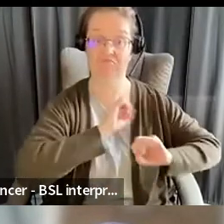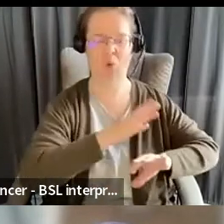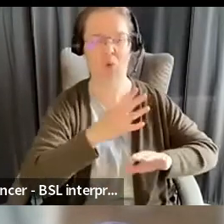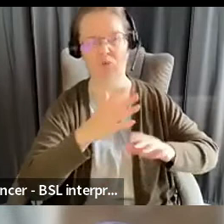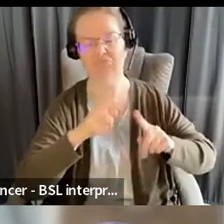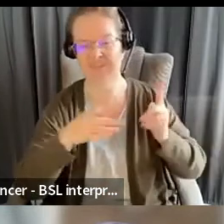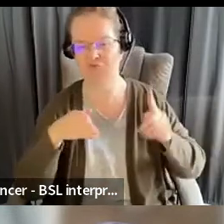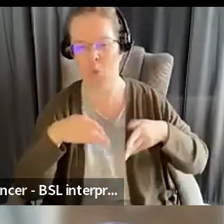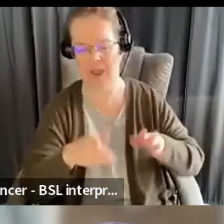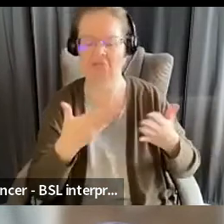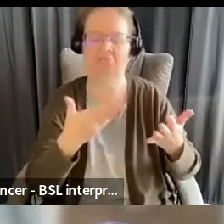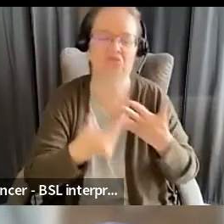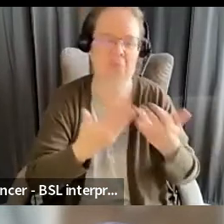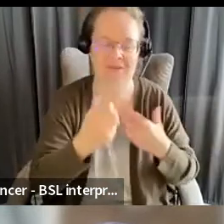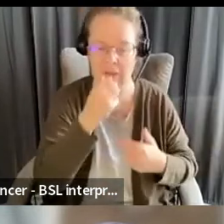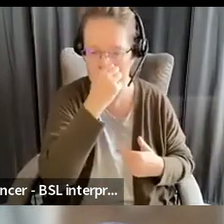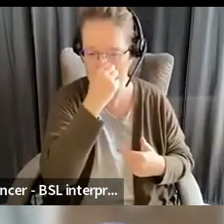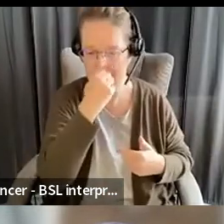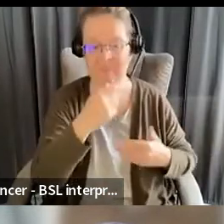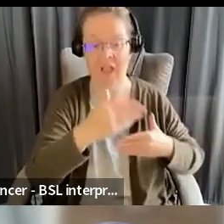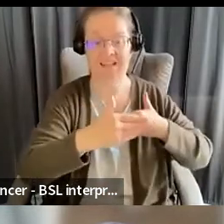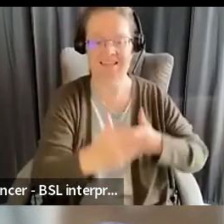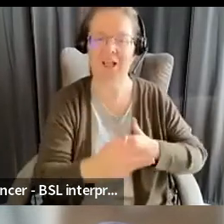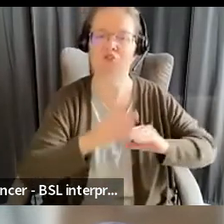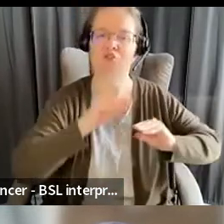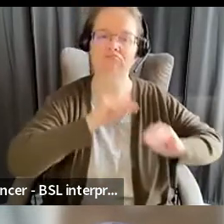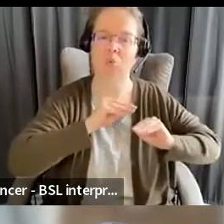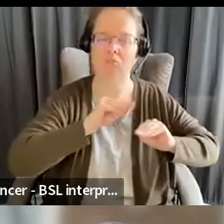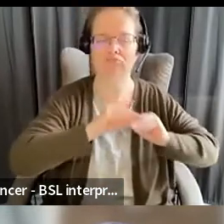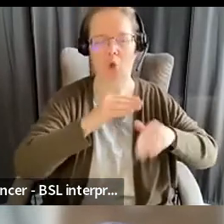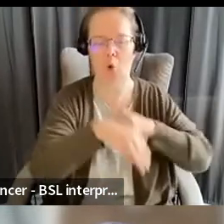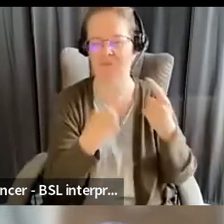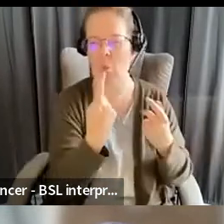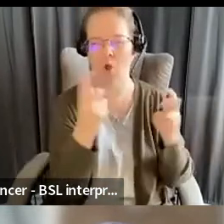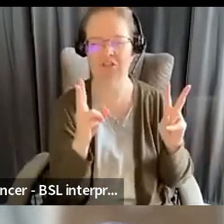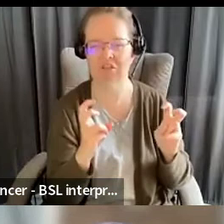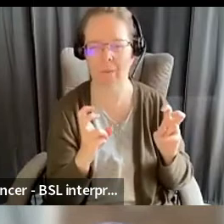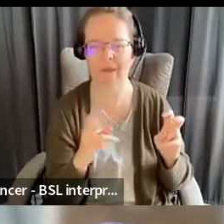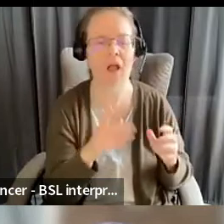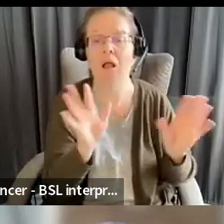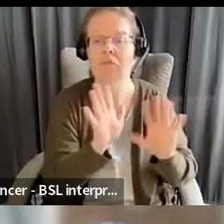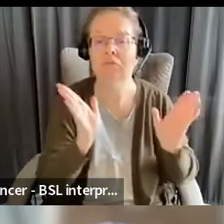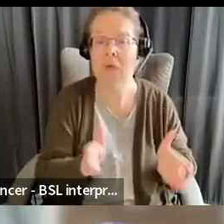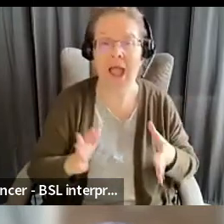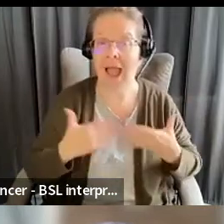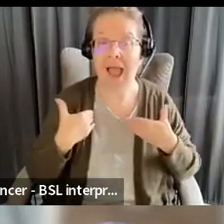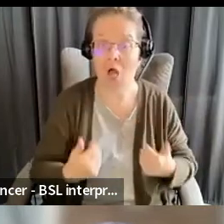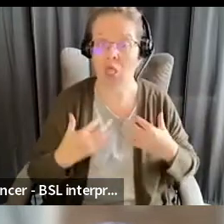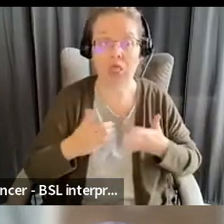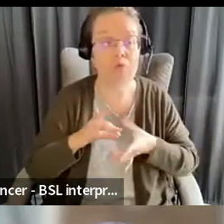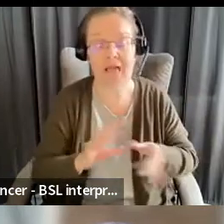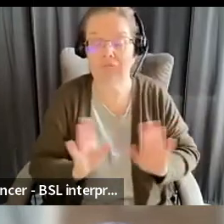else. Either way, it's a session on some topic. And it's not necessarily health related, it could be all sorts of